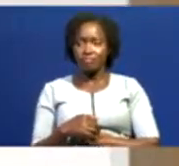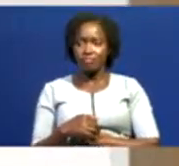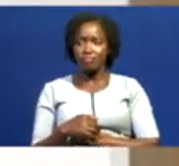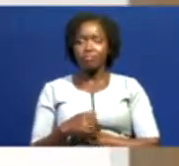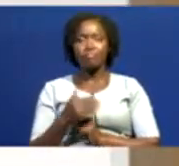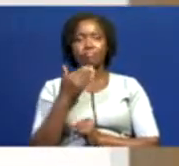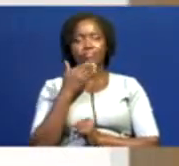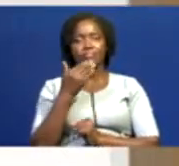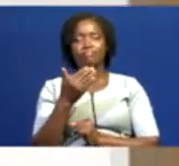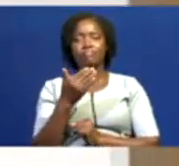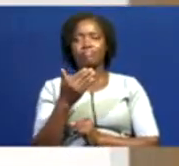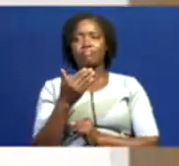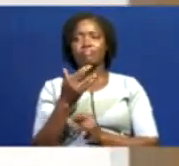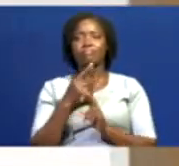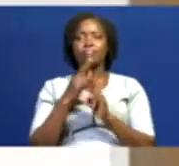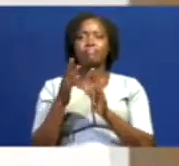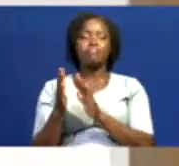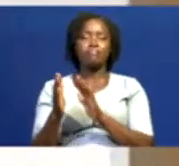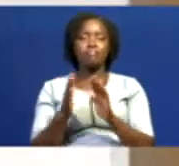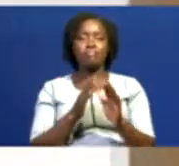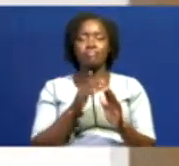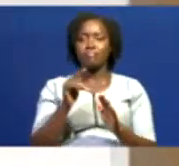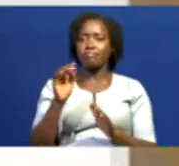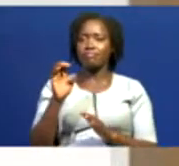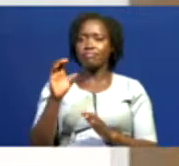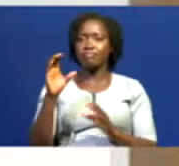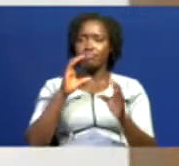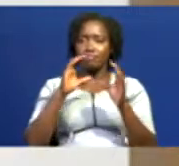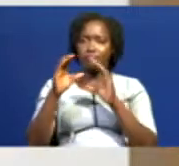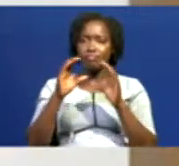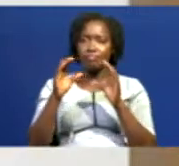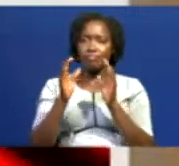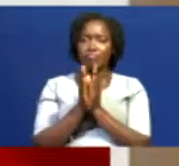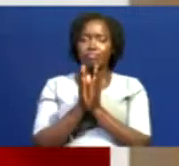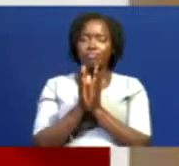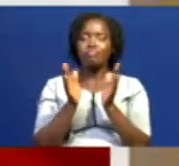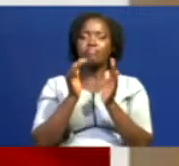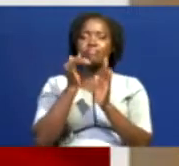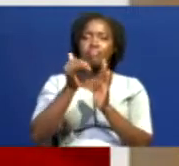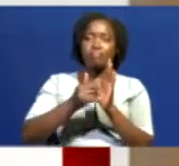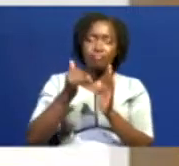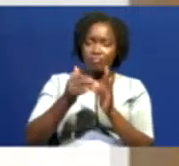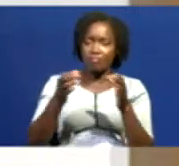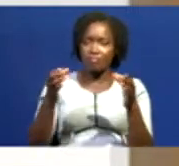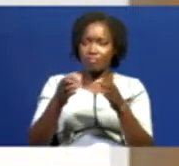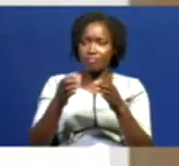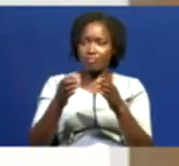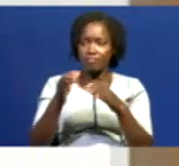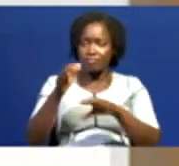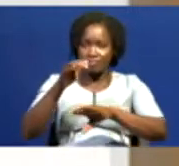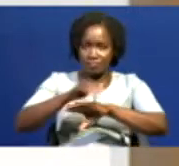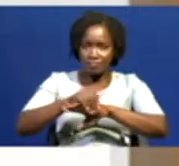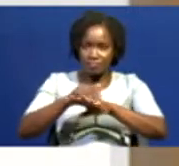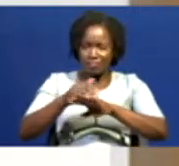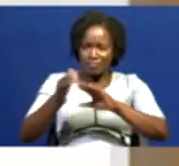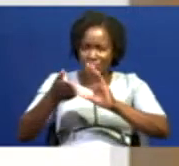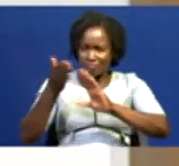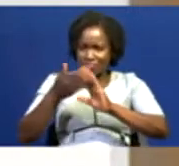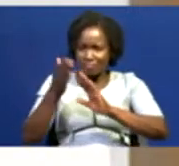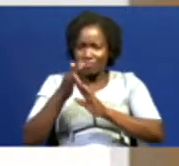Thank you, Trevor Ngendo, for that report. Telecommunication and broadcasting companies should tap existing high-speed internet and